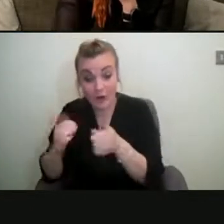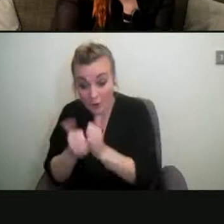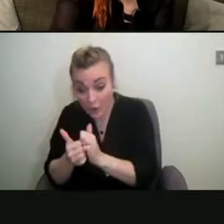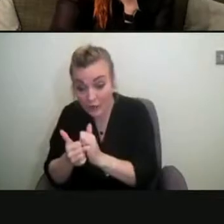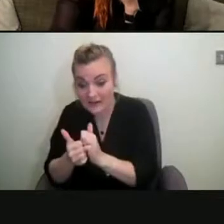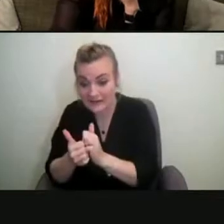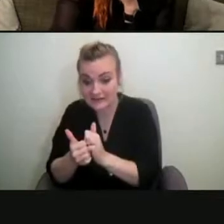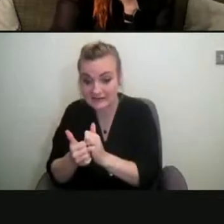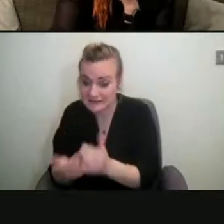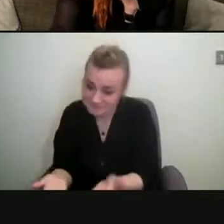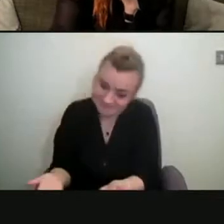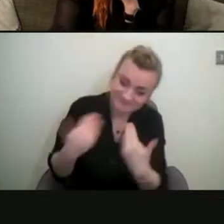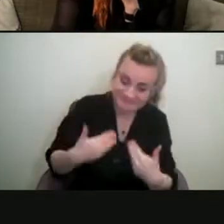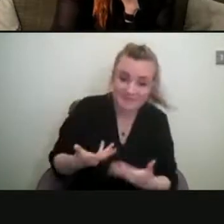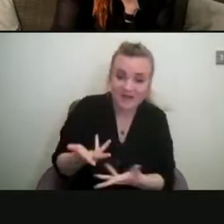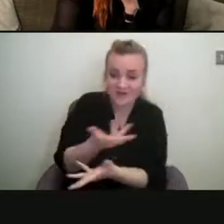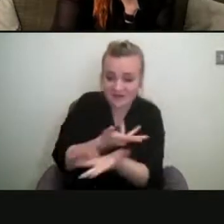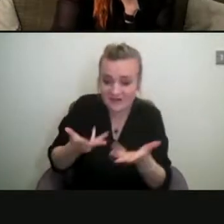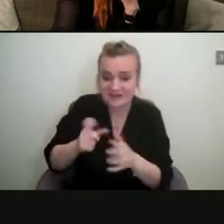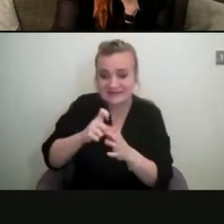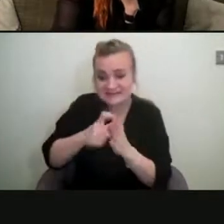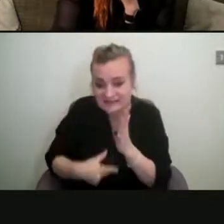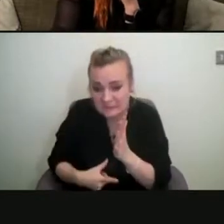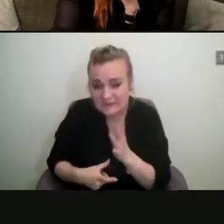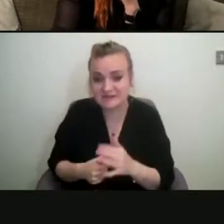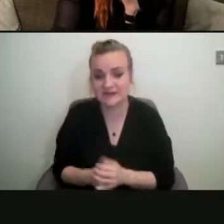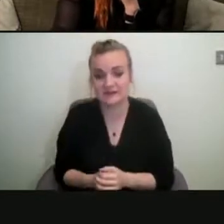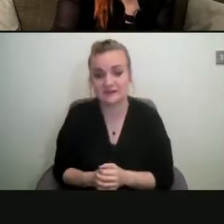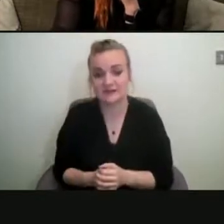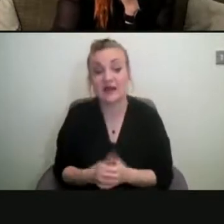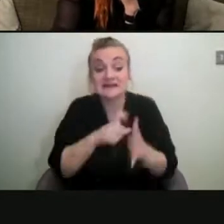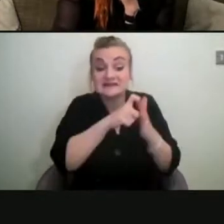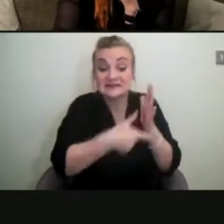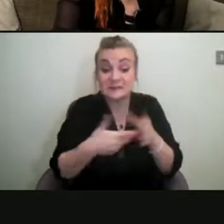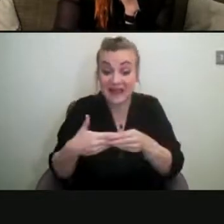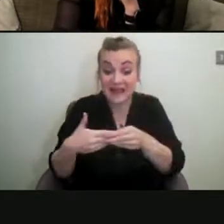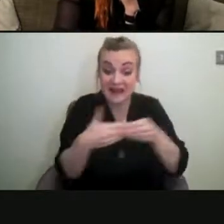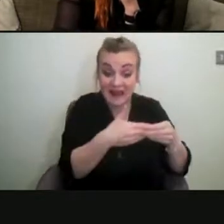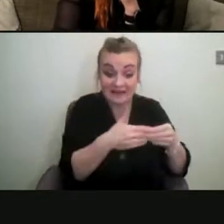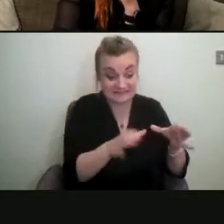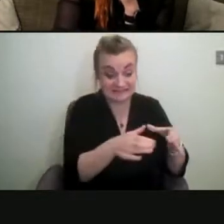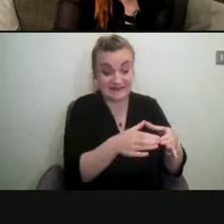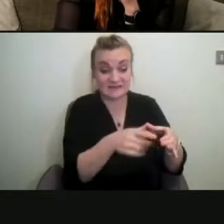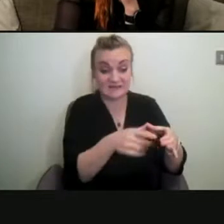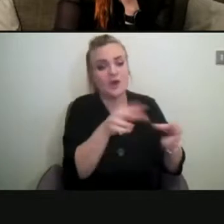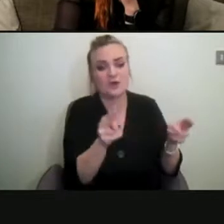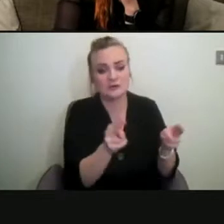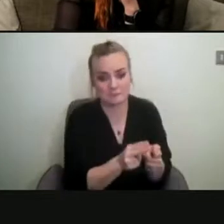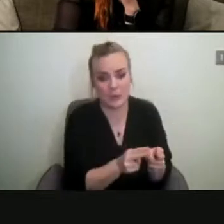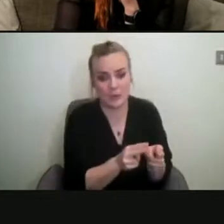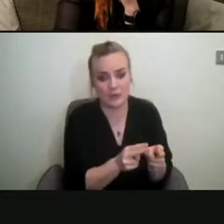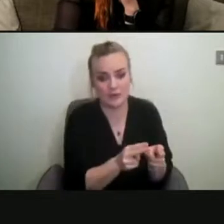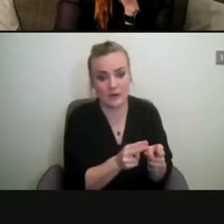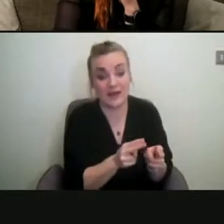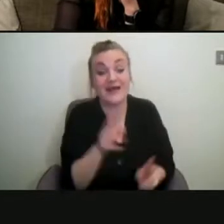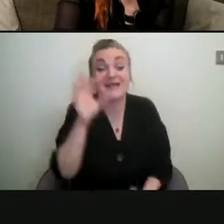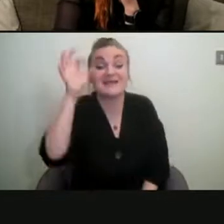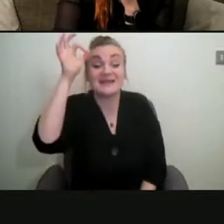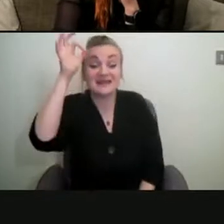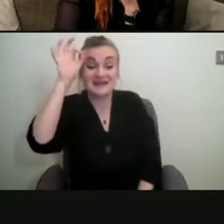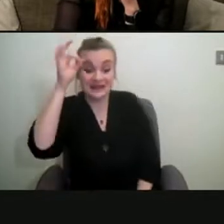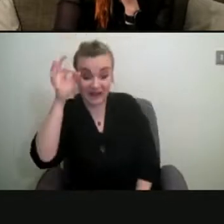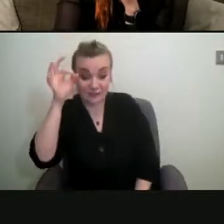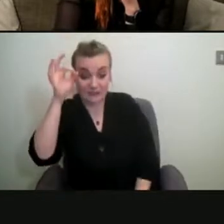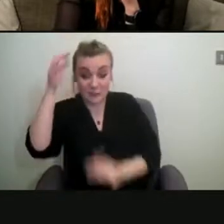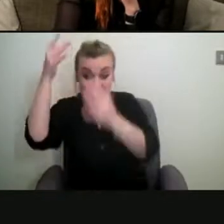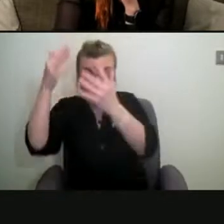disability, because whilst the disability-led sector is really very small, Arts Council diversity statistics tell us